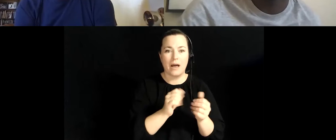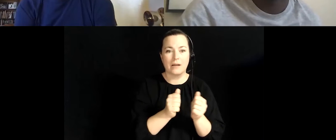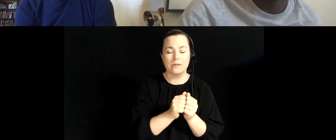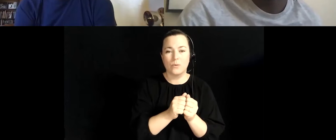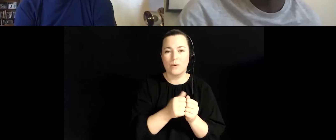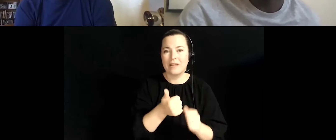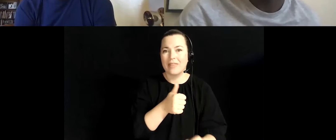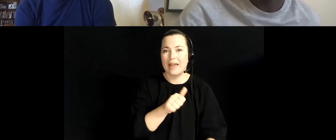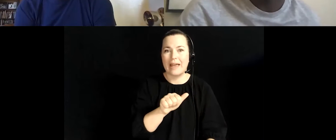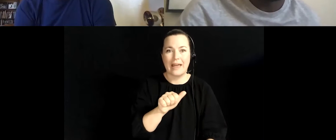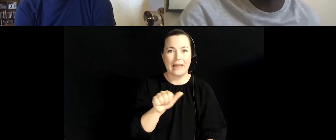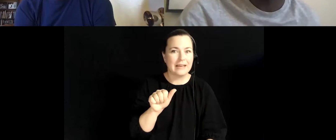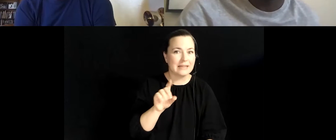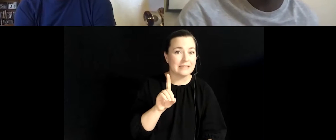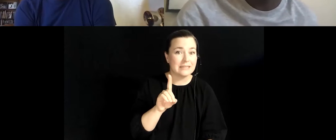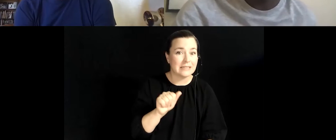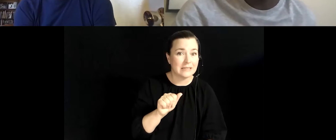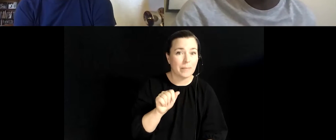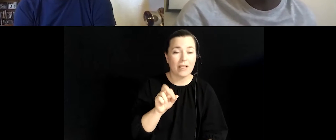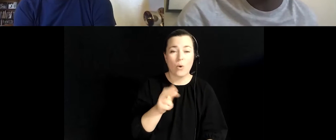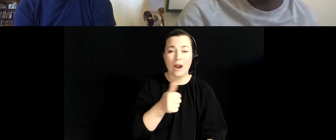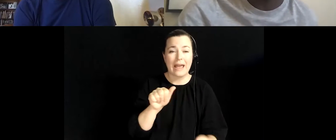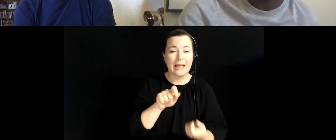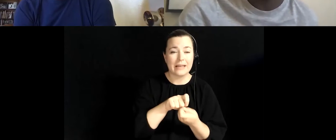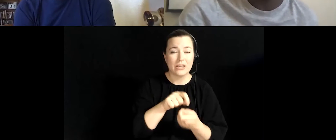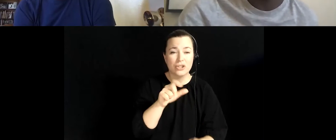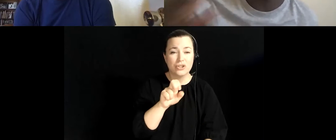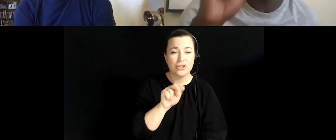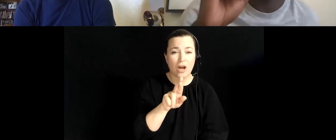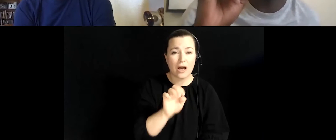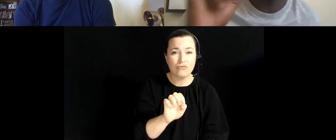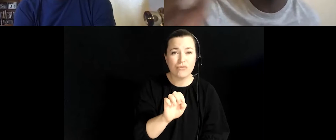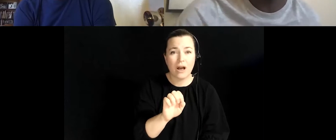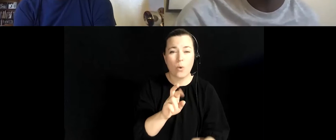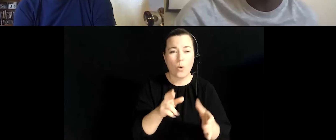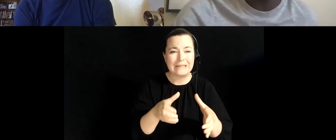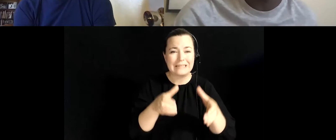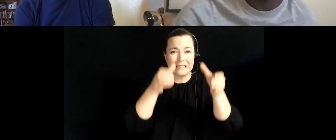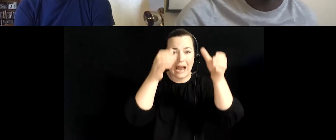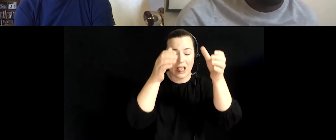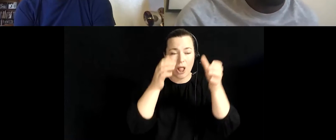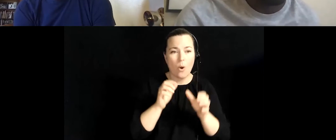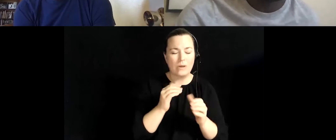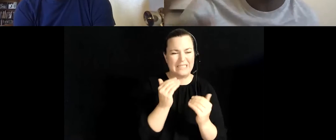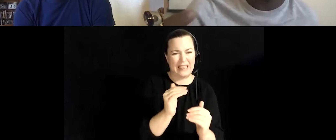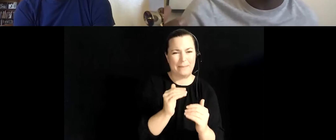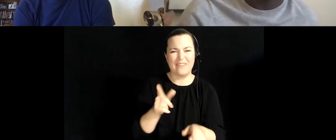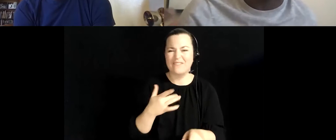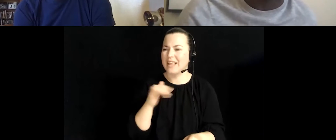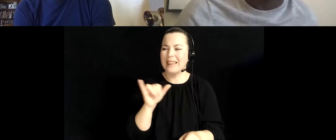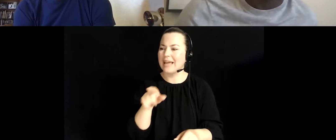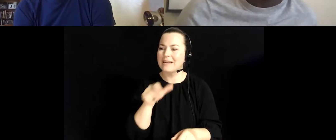genre feels like it doesn't get that merit of being art, or